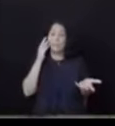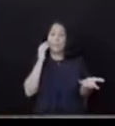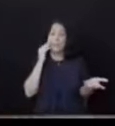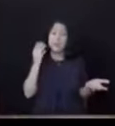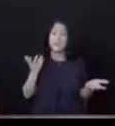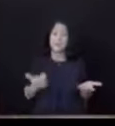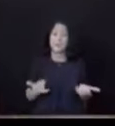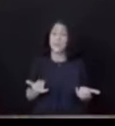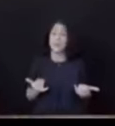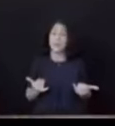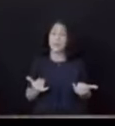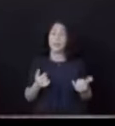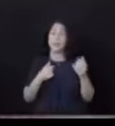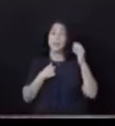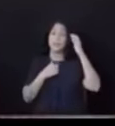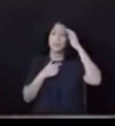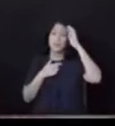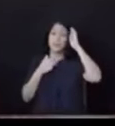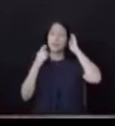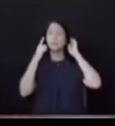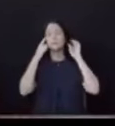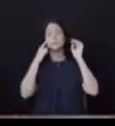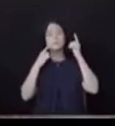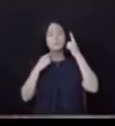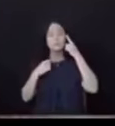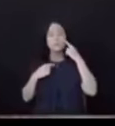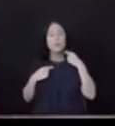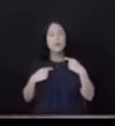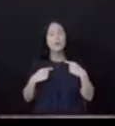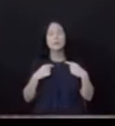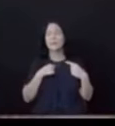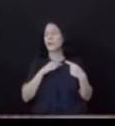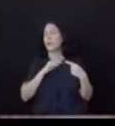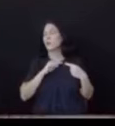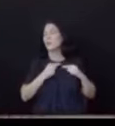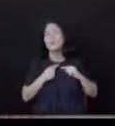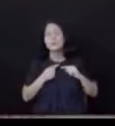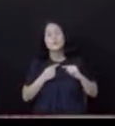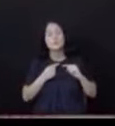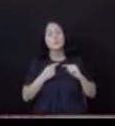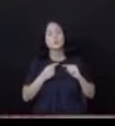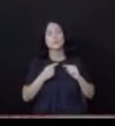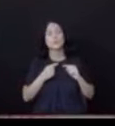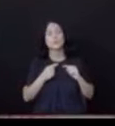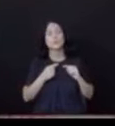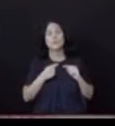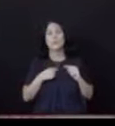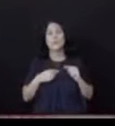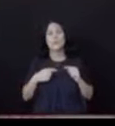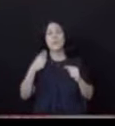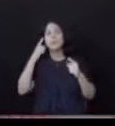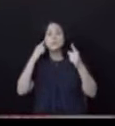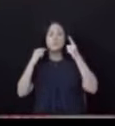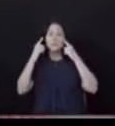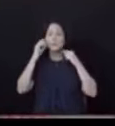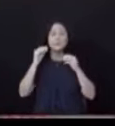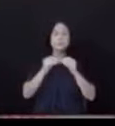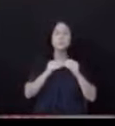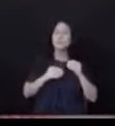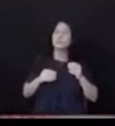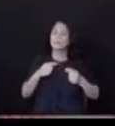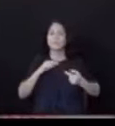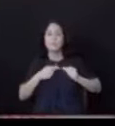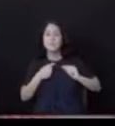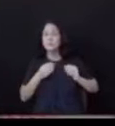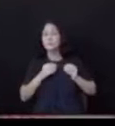and I've wept and I've hurt and I've wept and I've hurt and i've webdiver